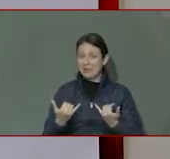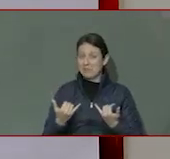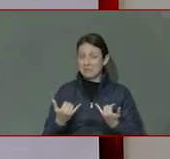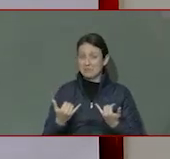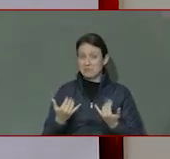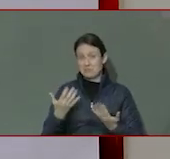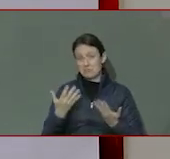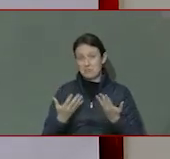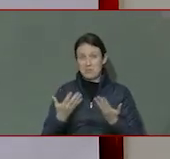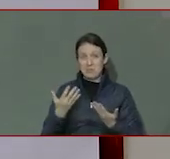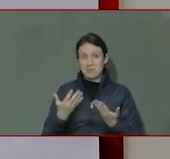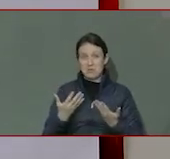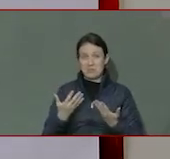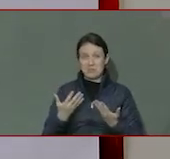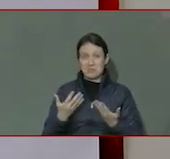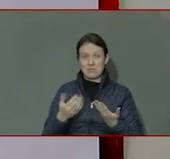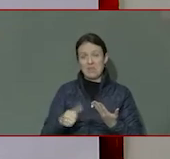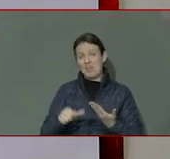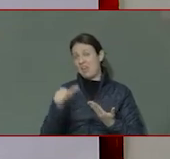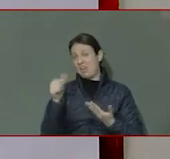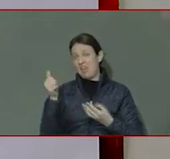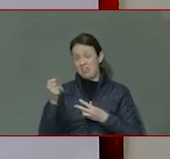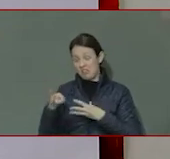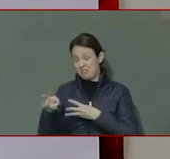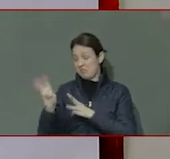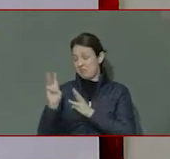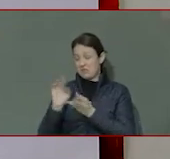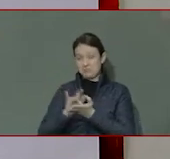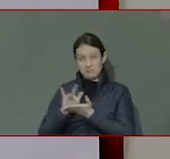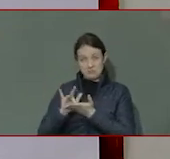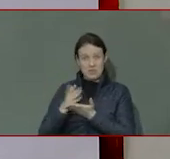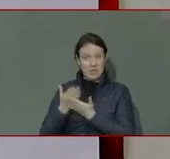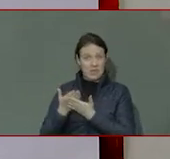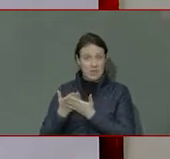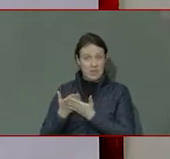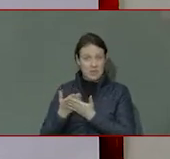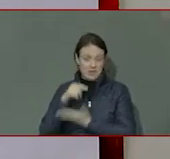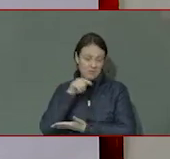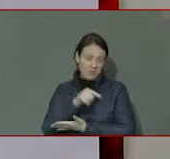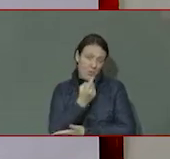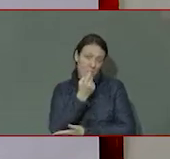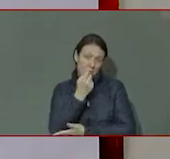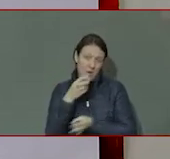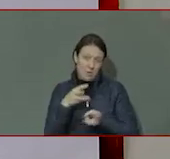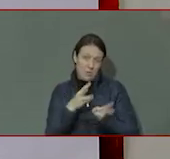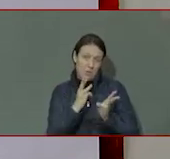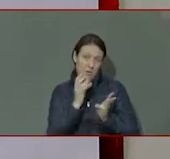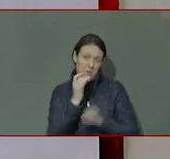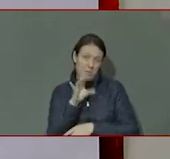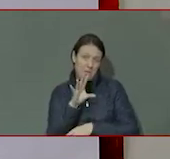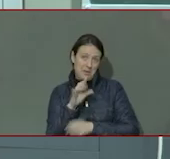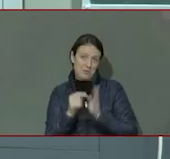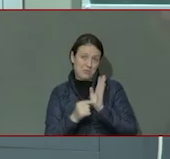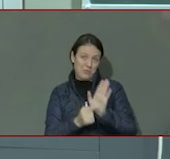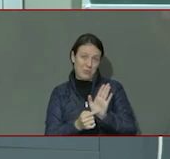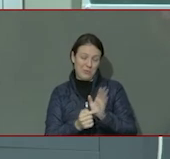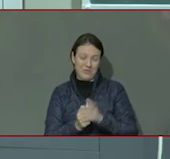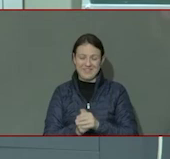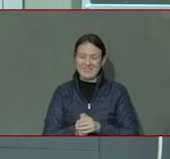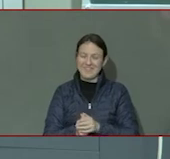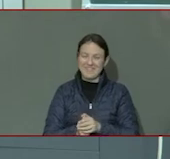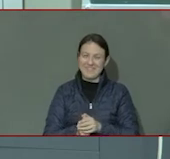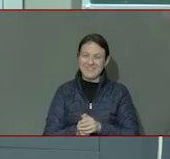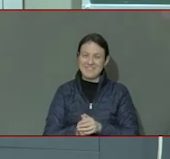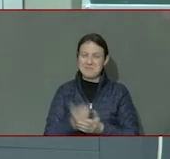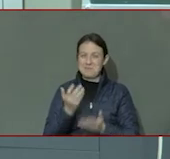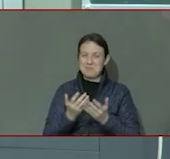other methods that you could have followed as well. So this is not the only method. There are other methods as well. So